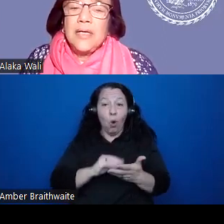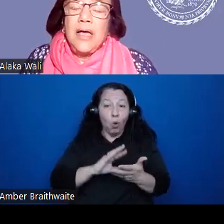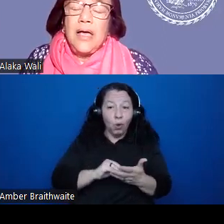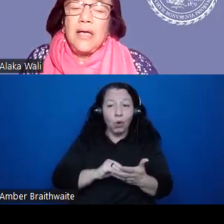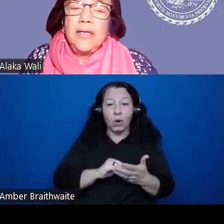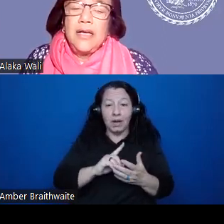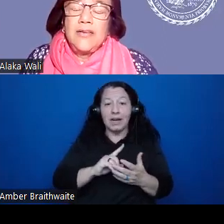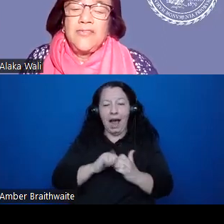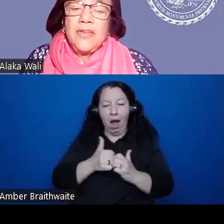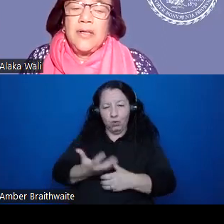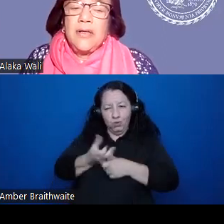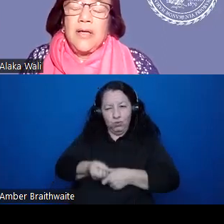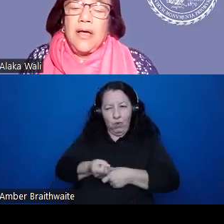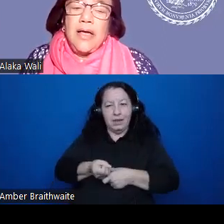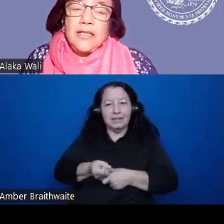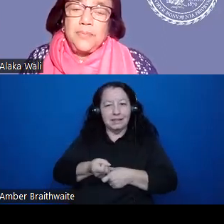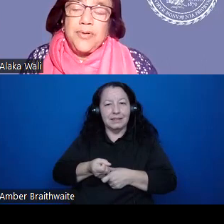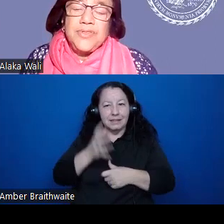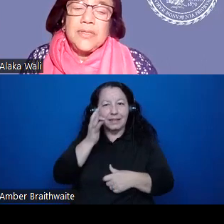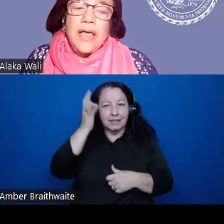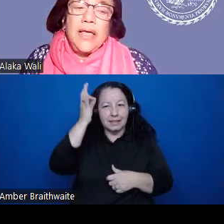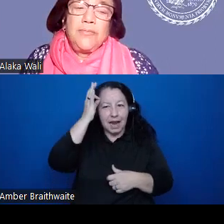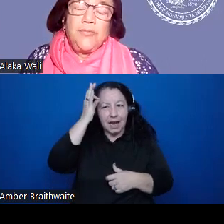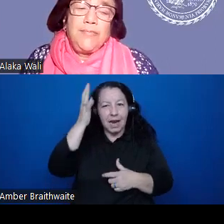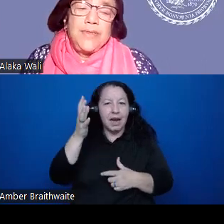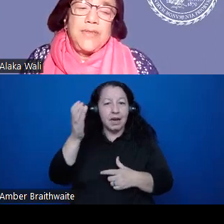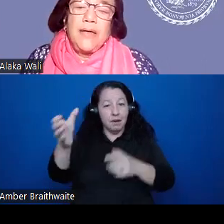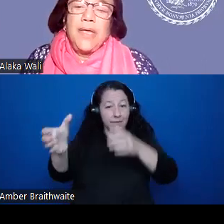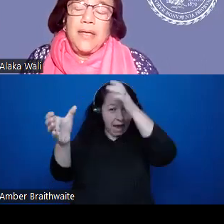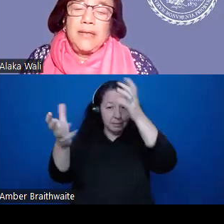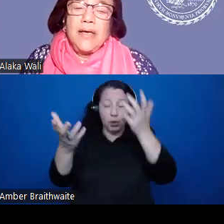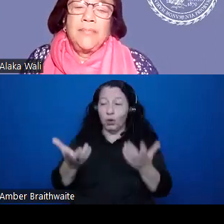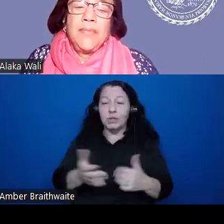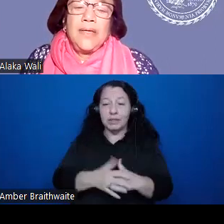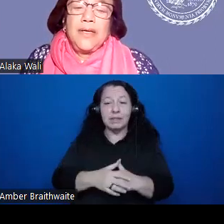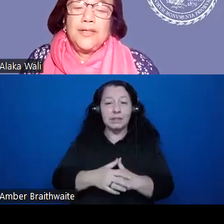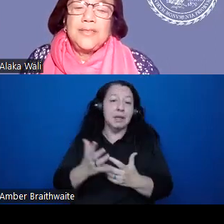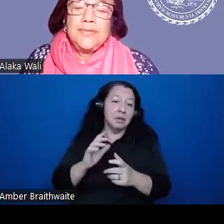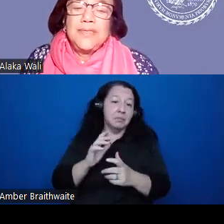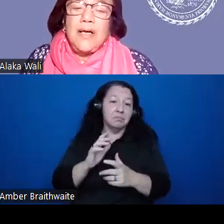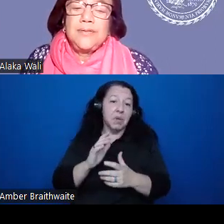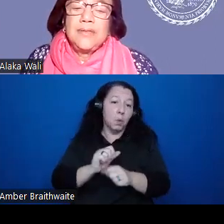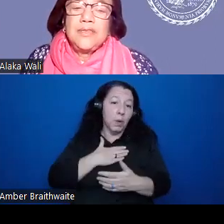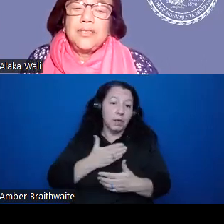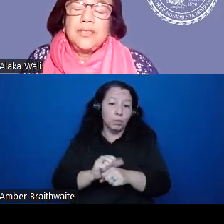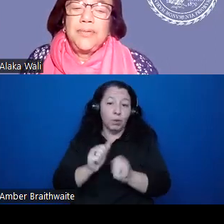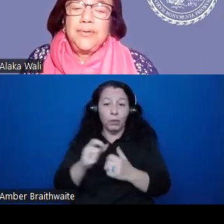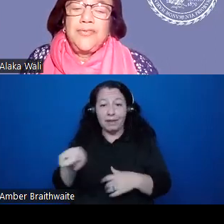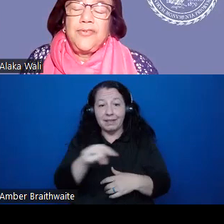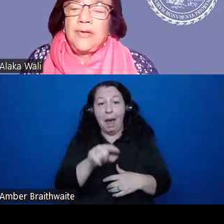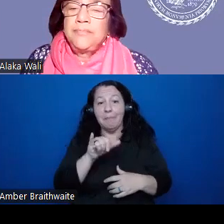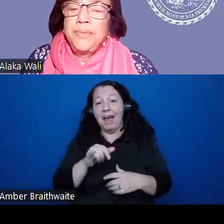trust Native experts and work with them. And here's the result. It's just